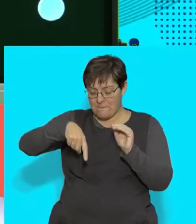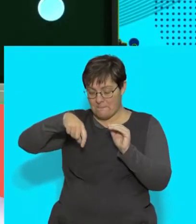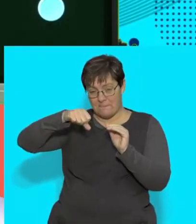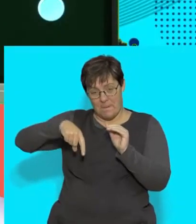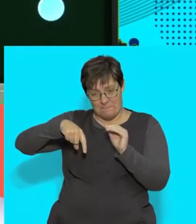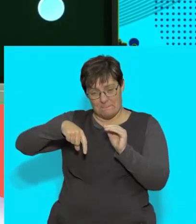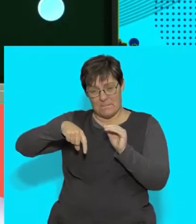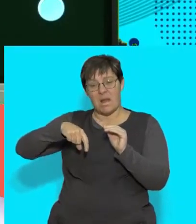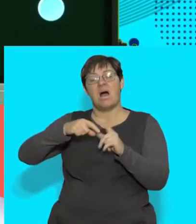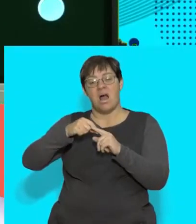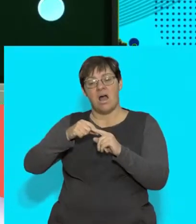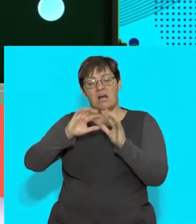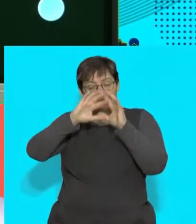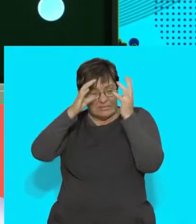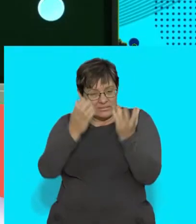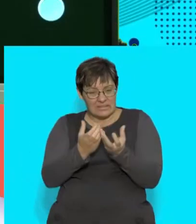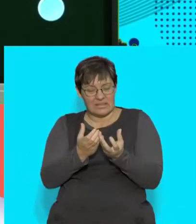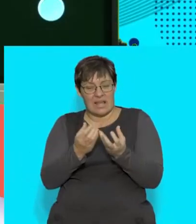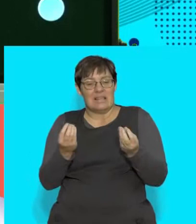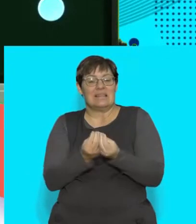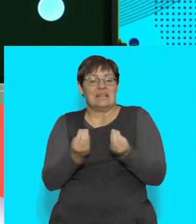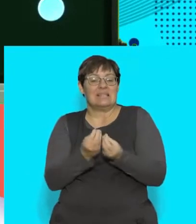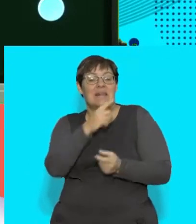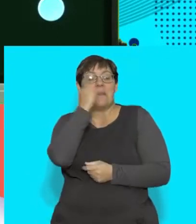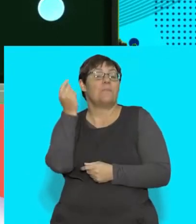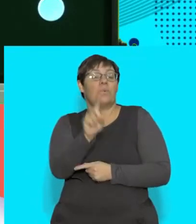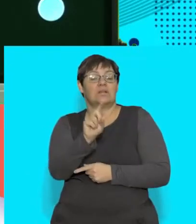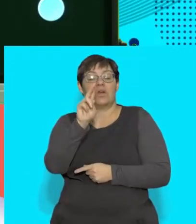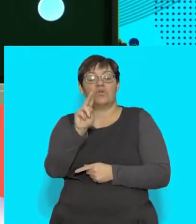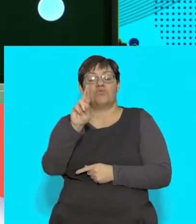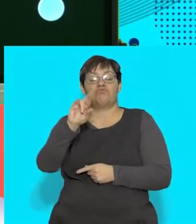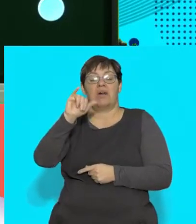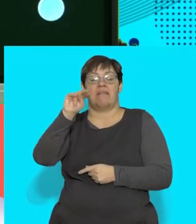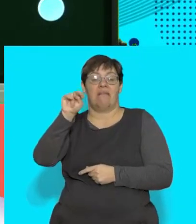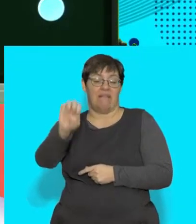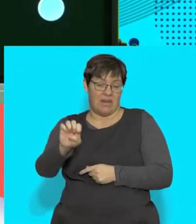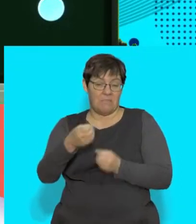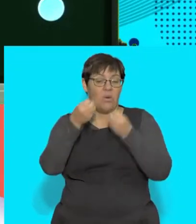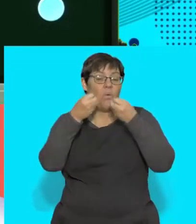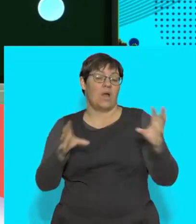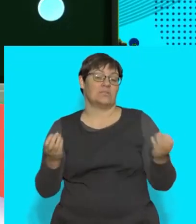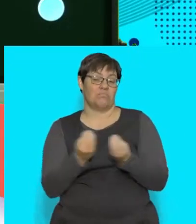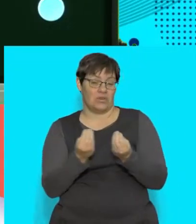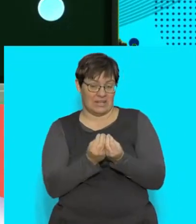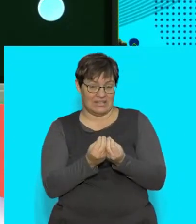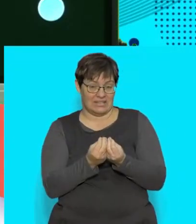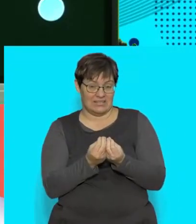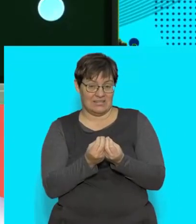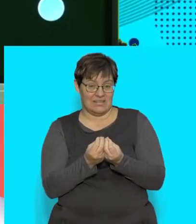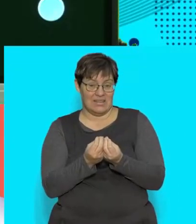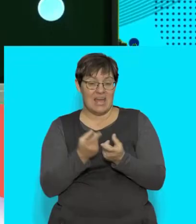the end, I had this substance called urine. That was the waste product. And